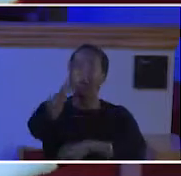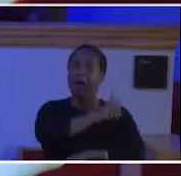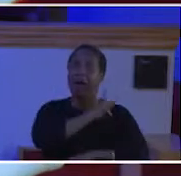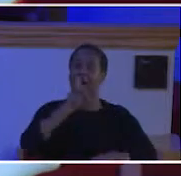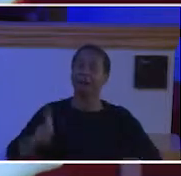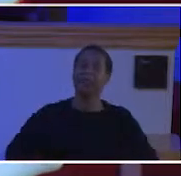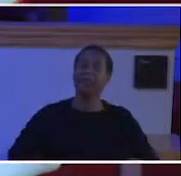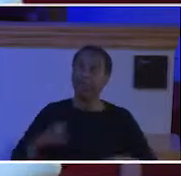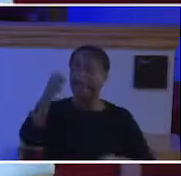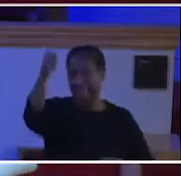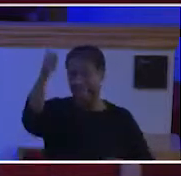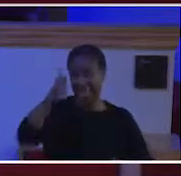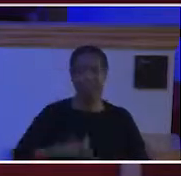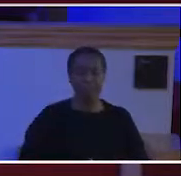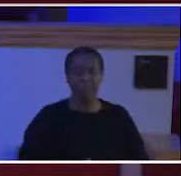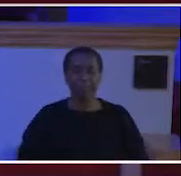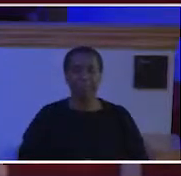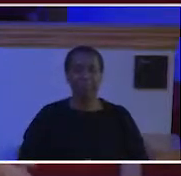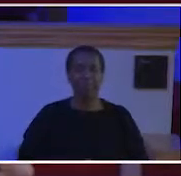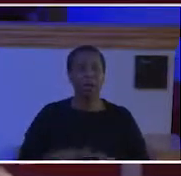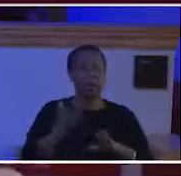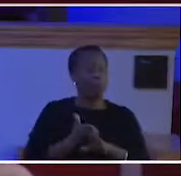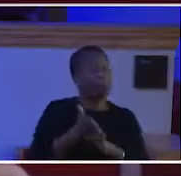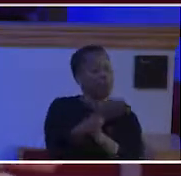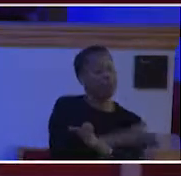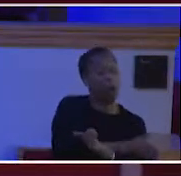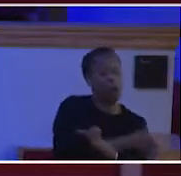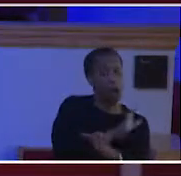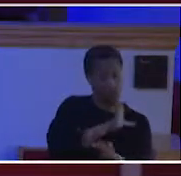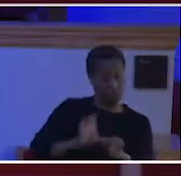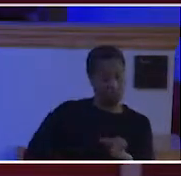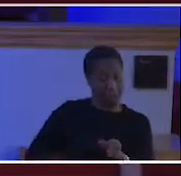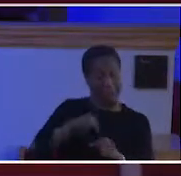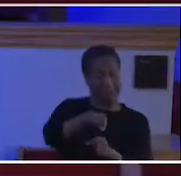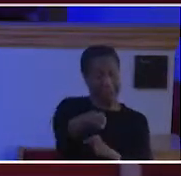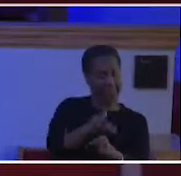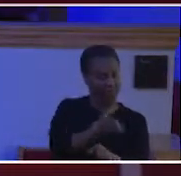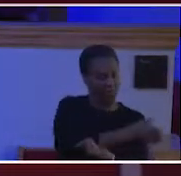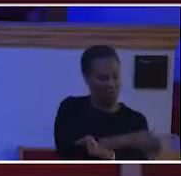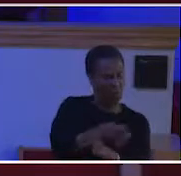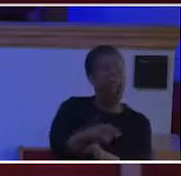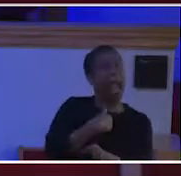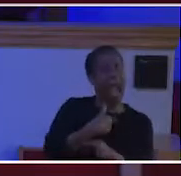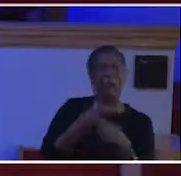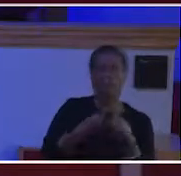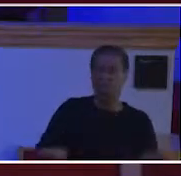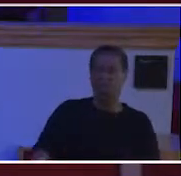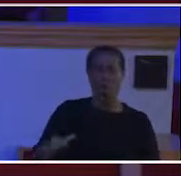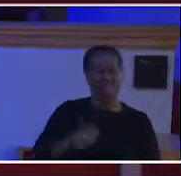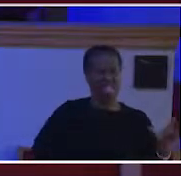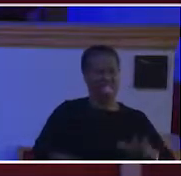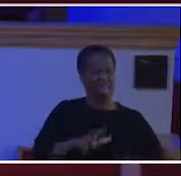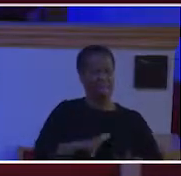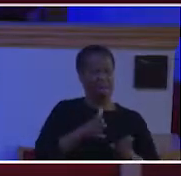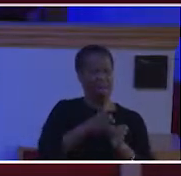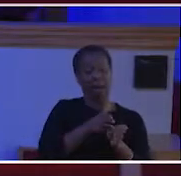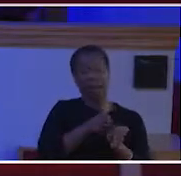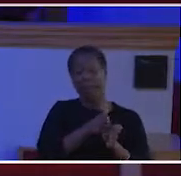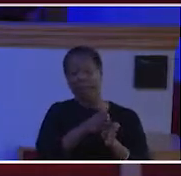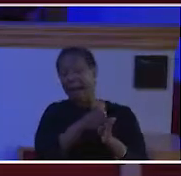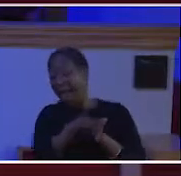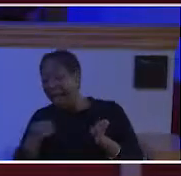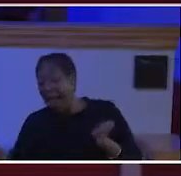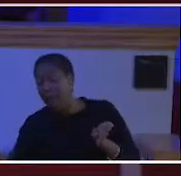the Most High King. Before Christ, I was lost, but after